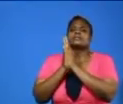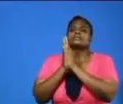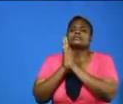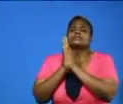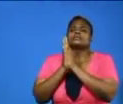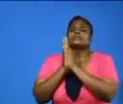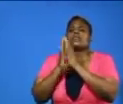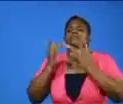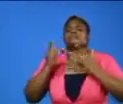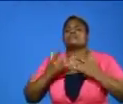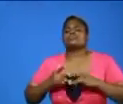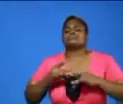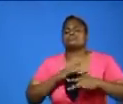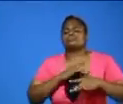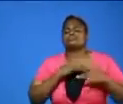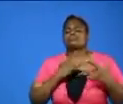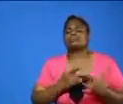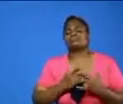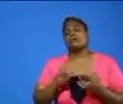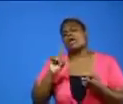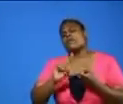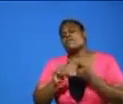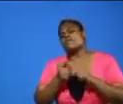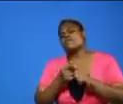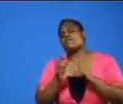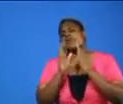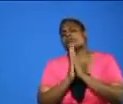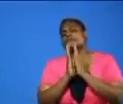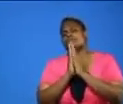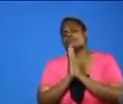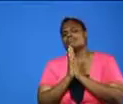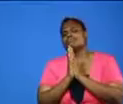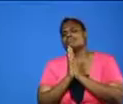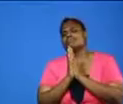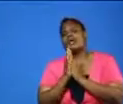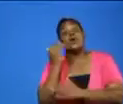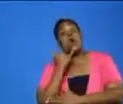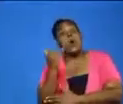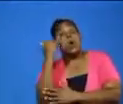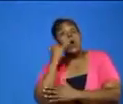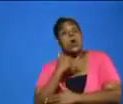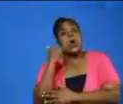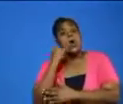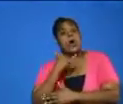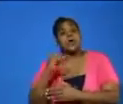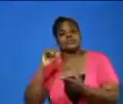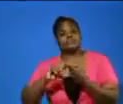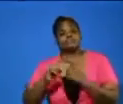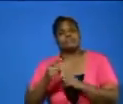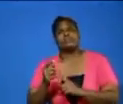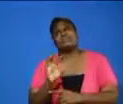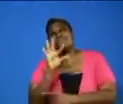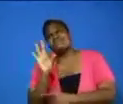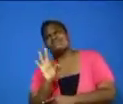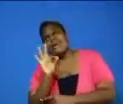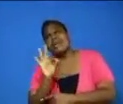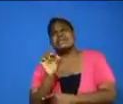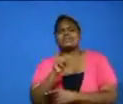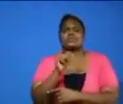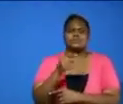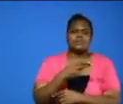heart. A friend of mine called me on Thursday morning or Friday